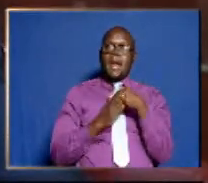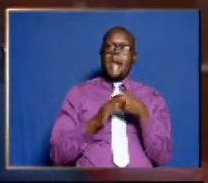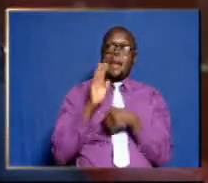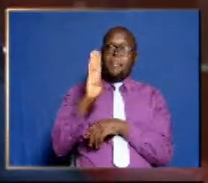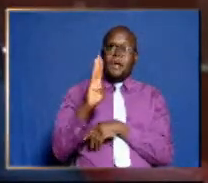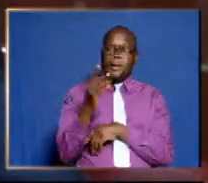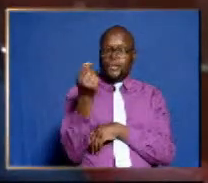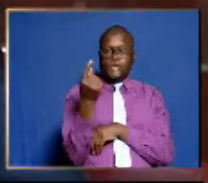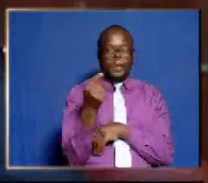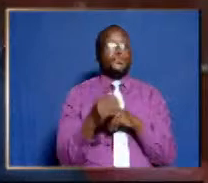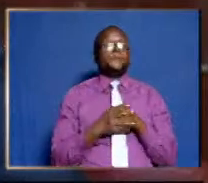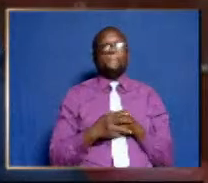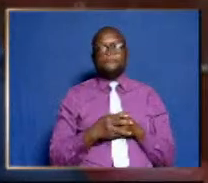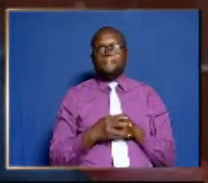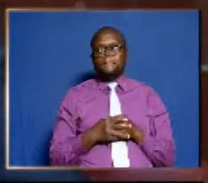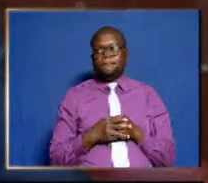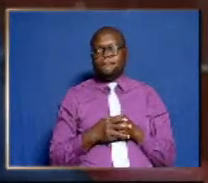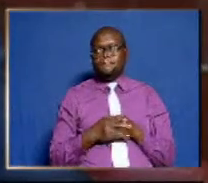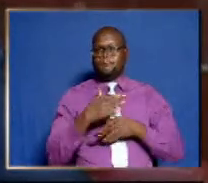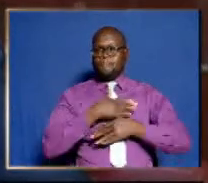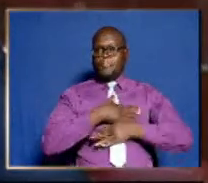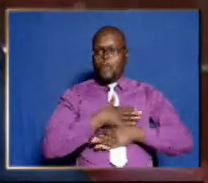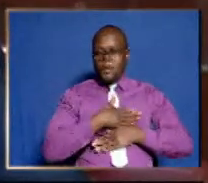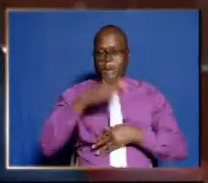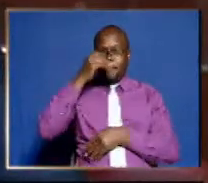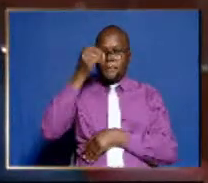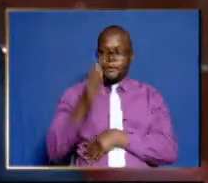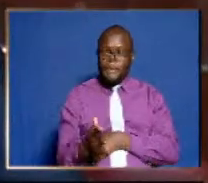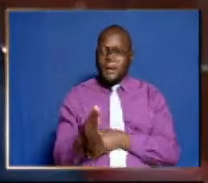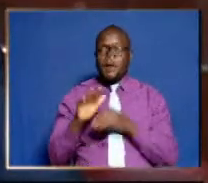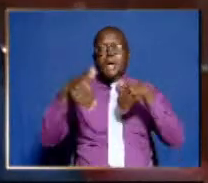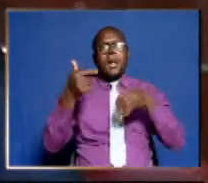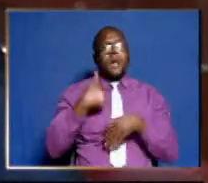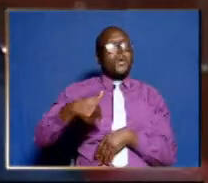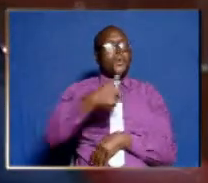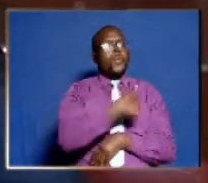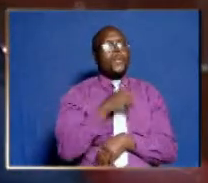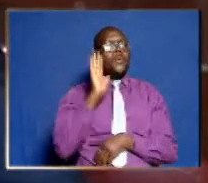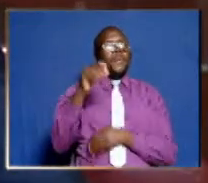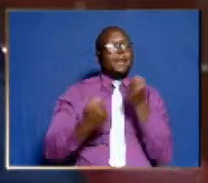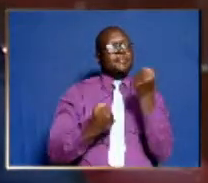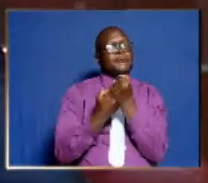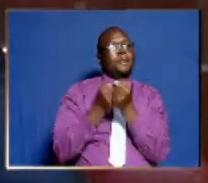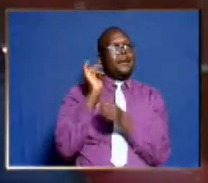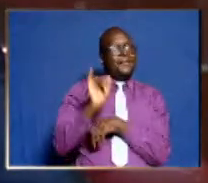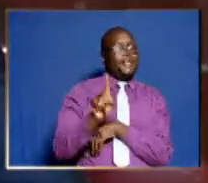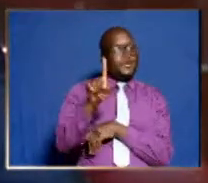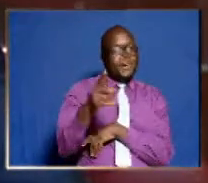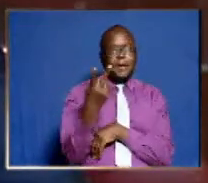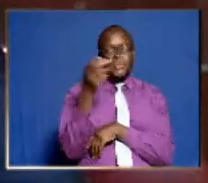shillings. Honorable Speaker, how are we going to finance the